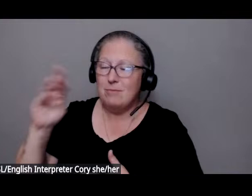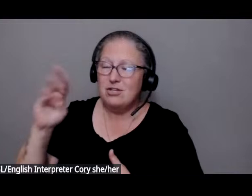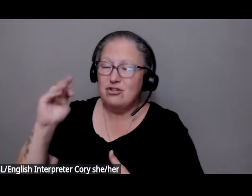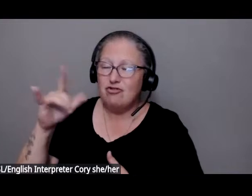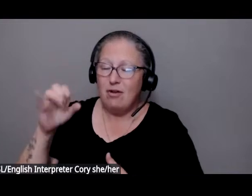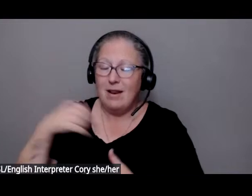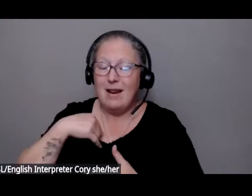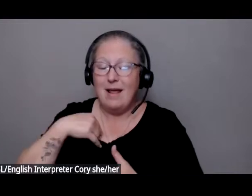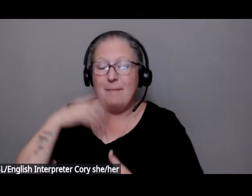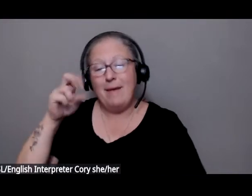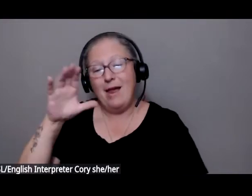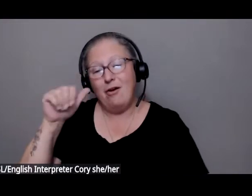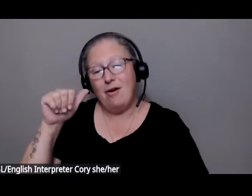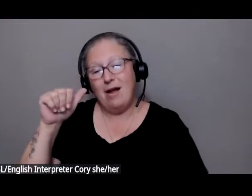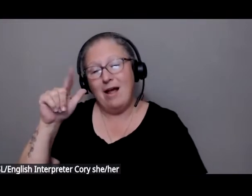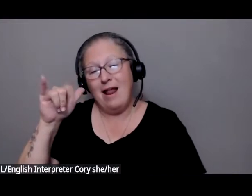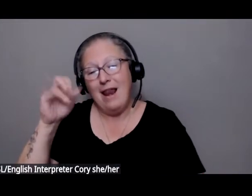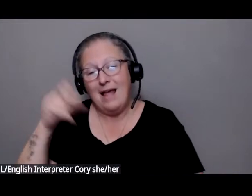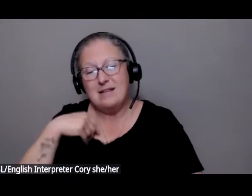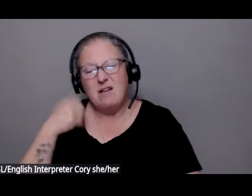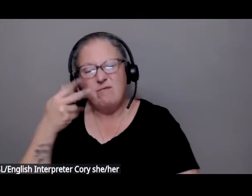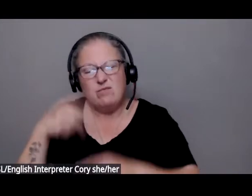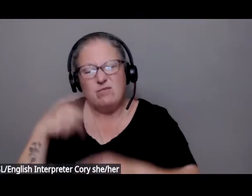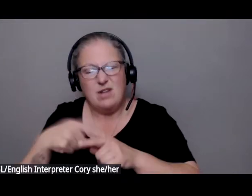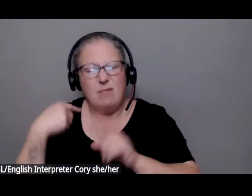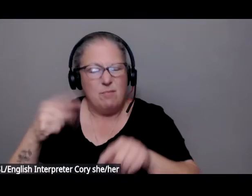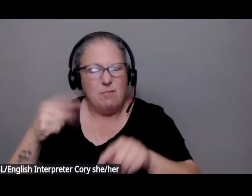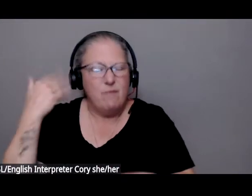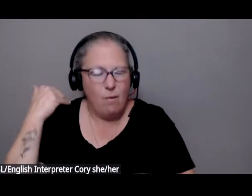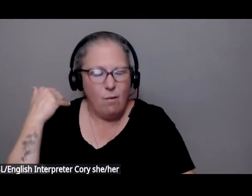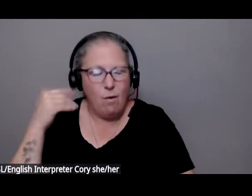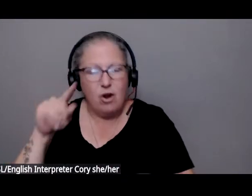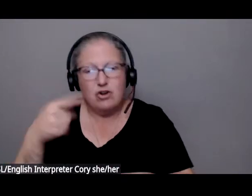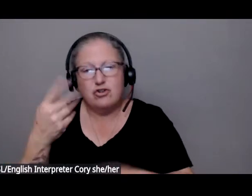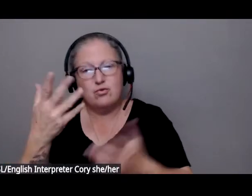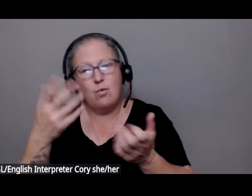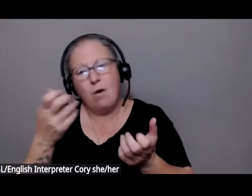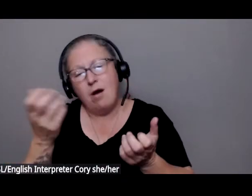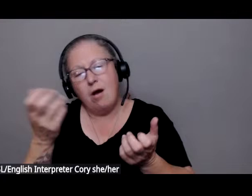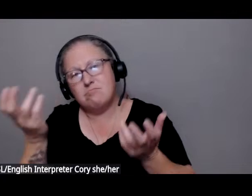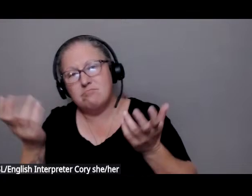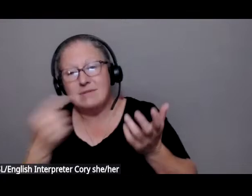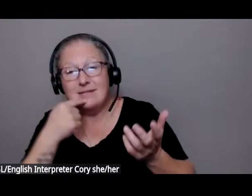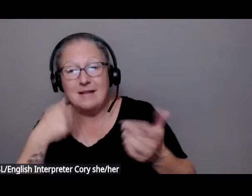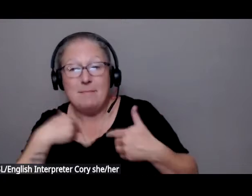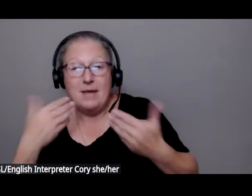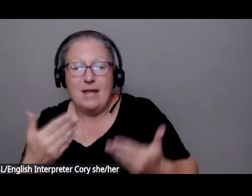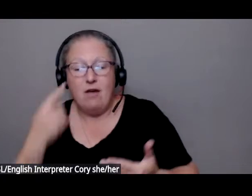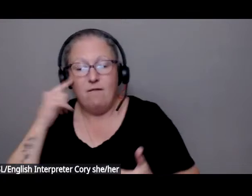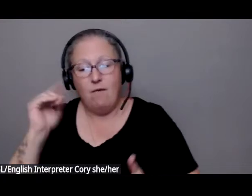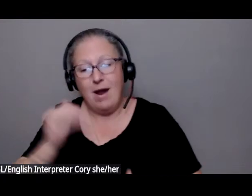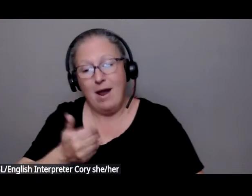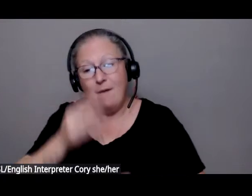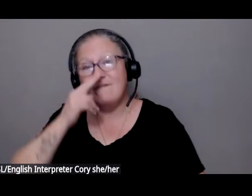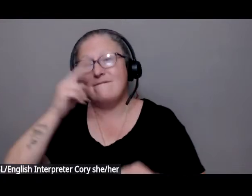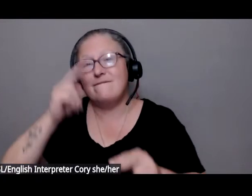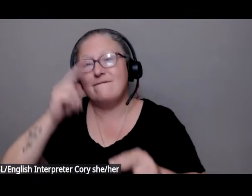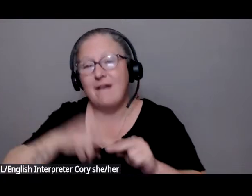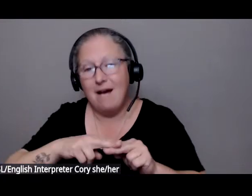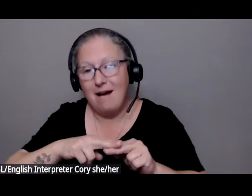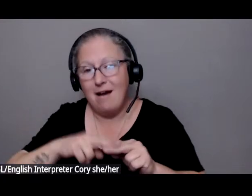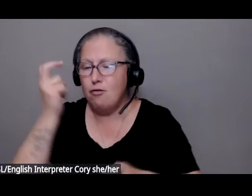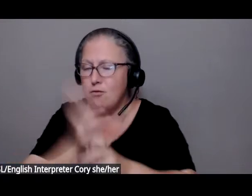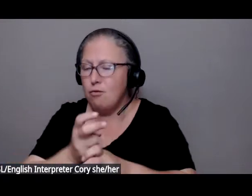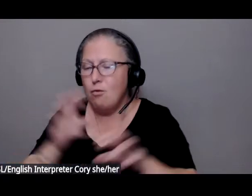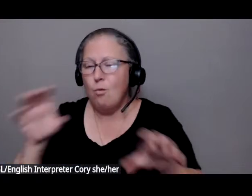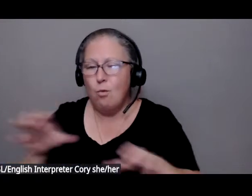I'm Erica Lyons. Been here a couple of times before. Just want to say I'm here on behalf of our fun yet